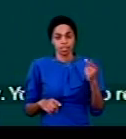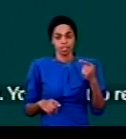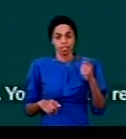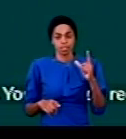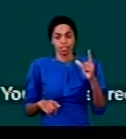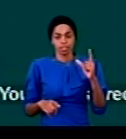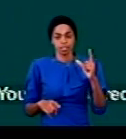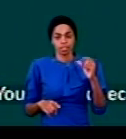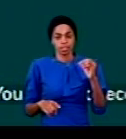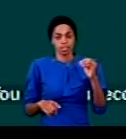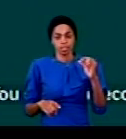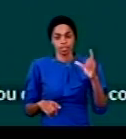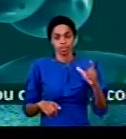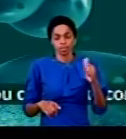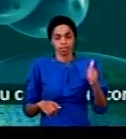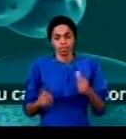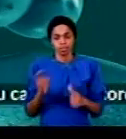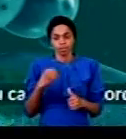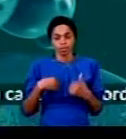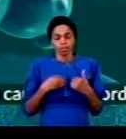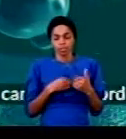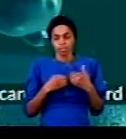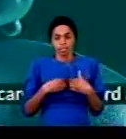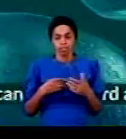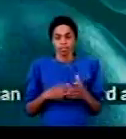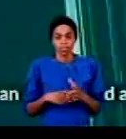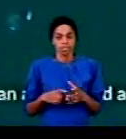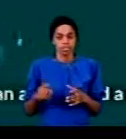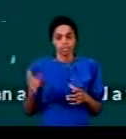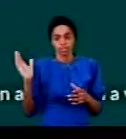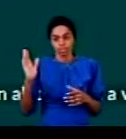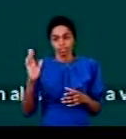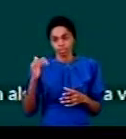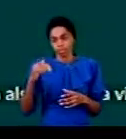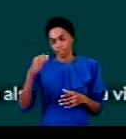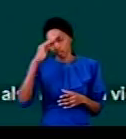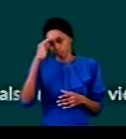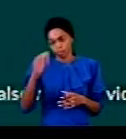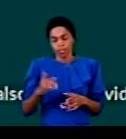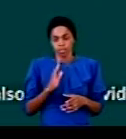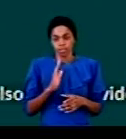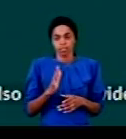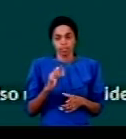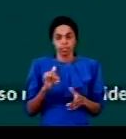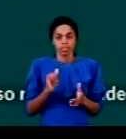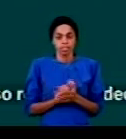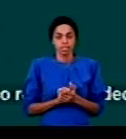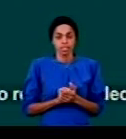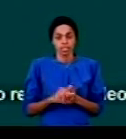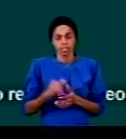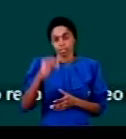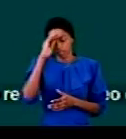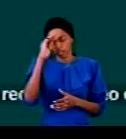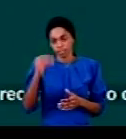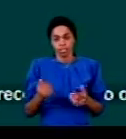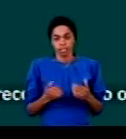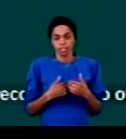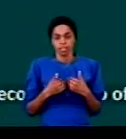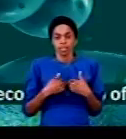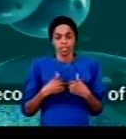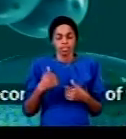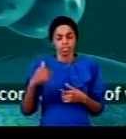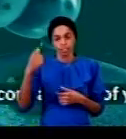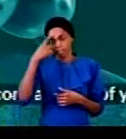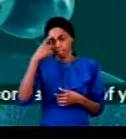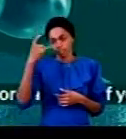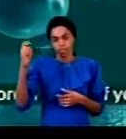he had a dream, and in that dream, he saw that his baby, his last child, died,